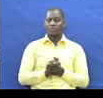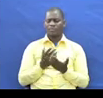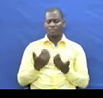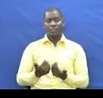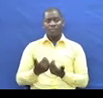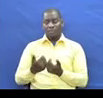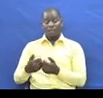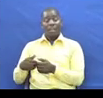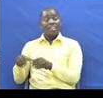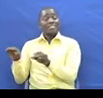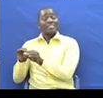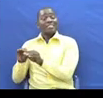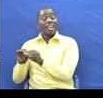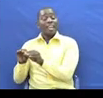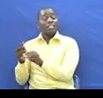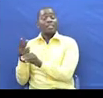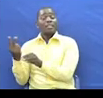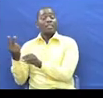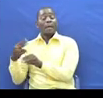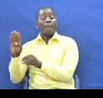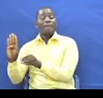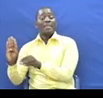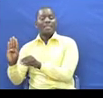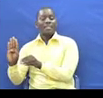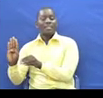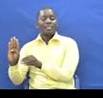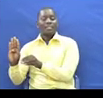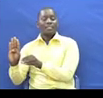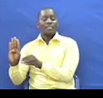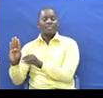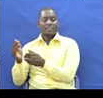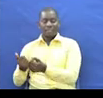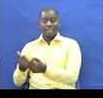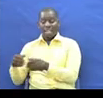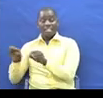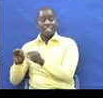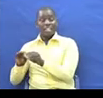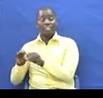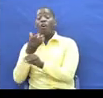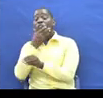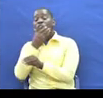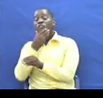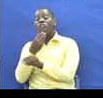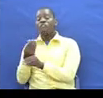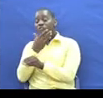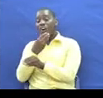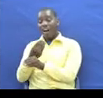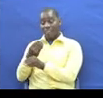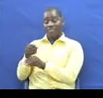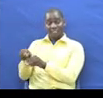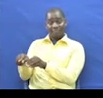And the second set, that is set B, be set of fathers.